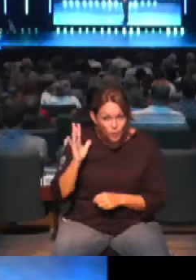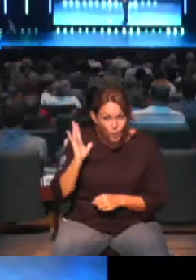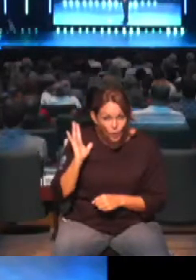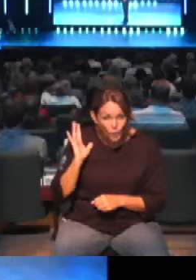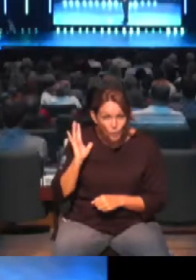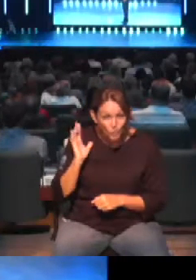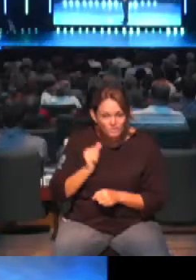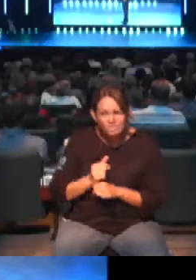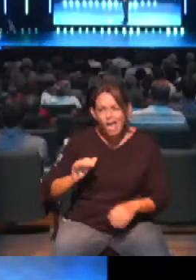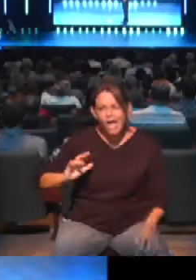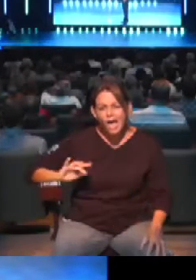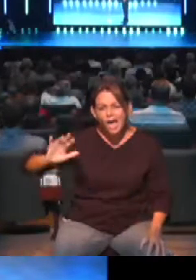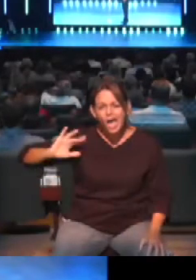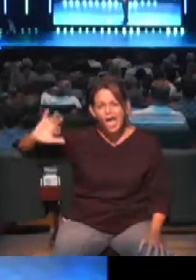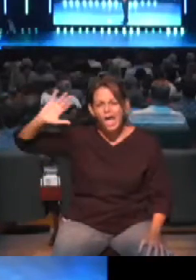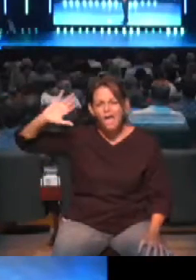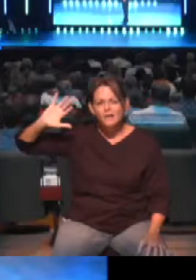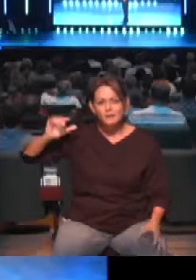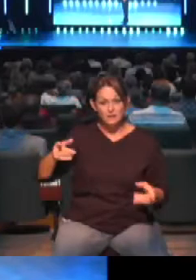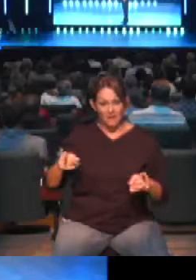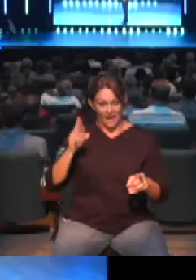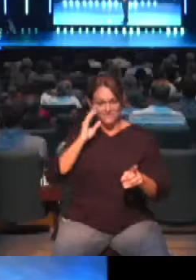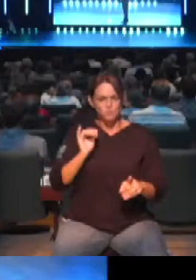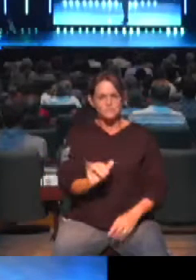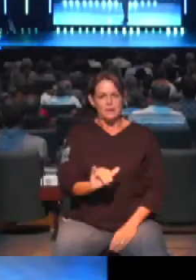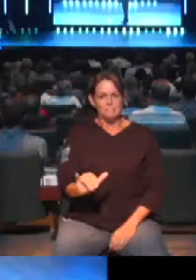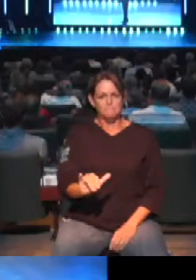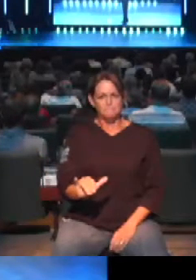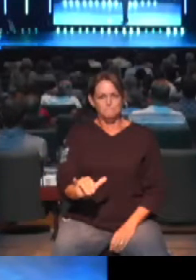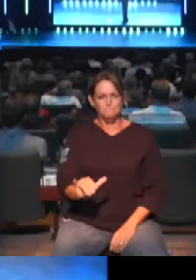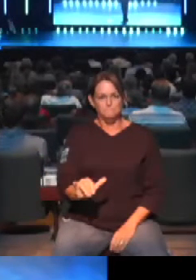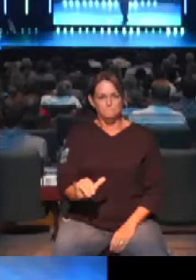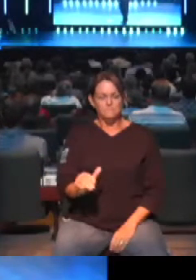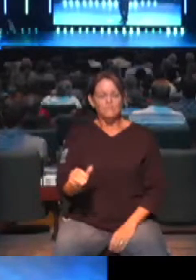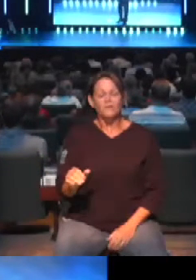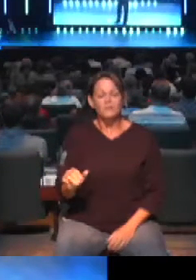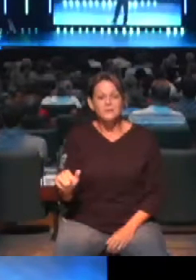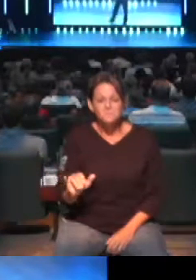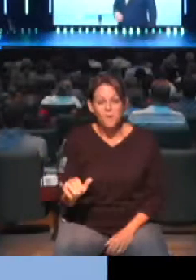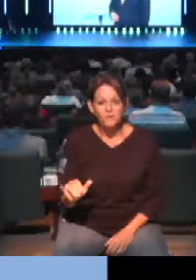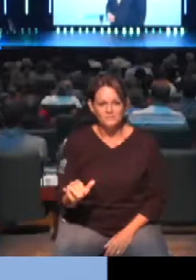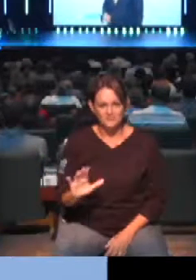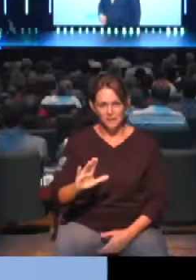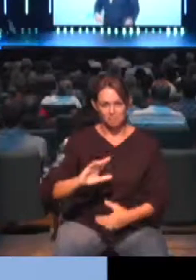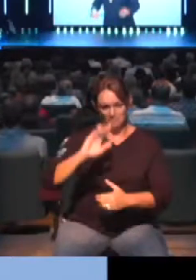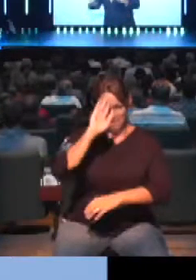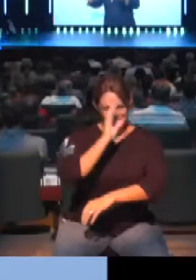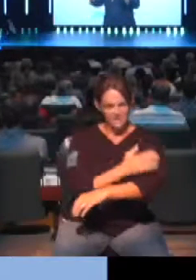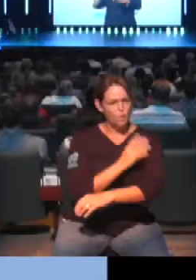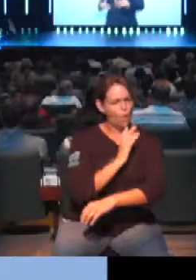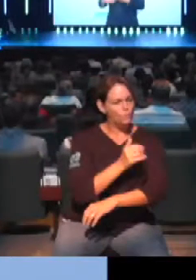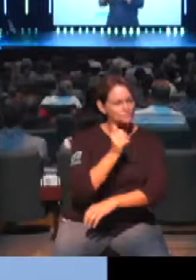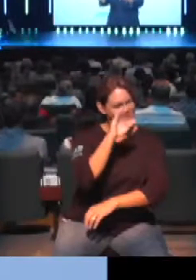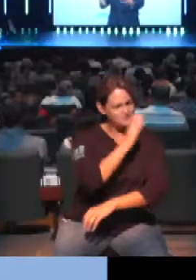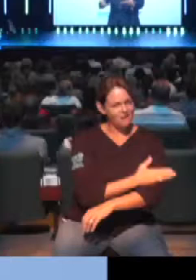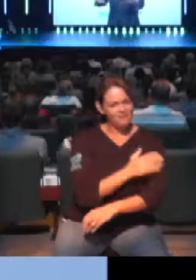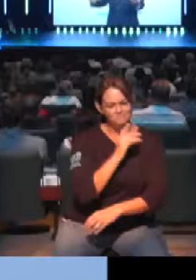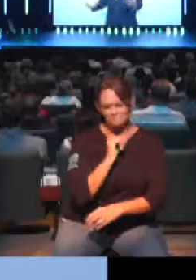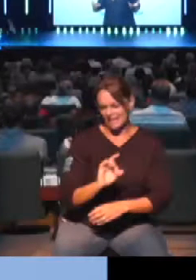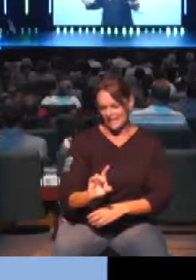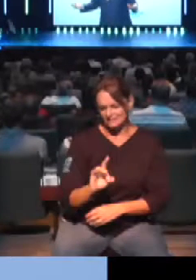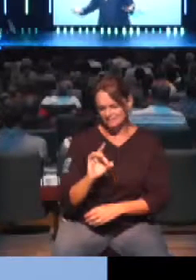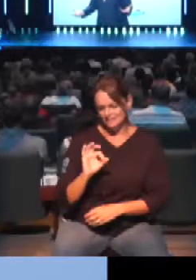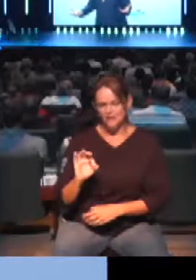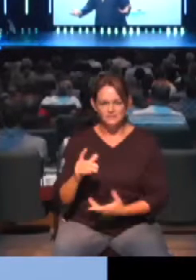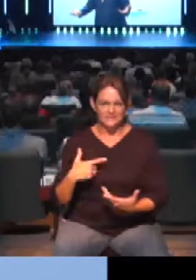And something almost like this happened to me. When my firstborn son was about 8 or 9 years old, back then I didn't pay online